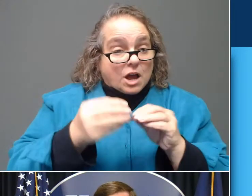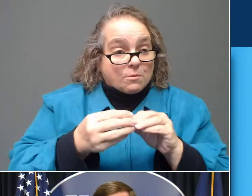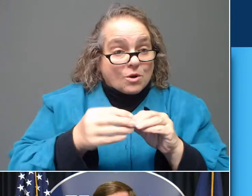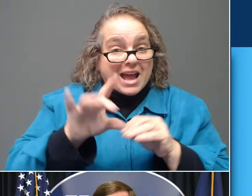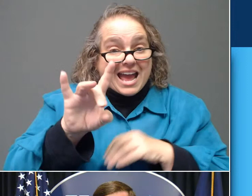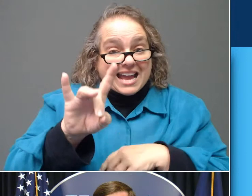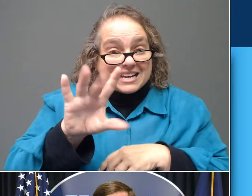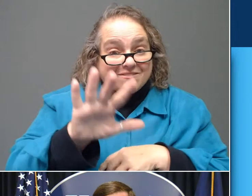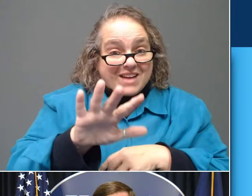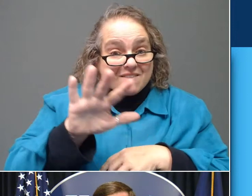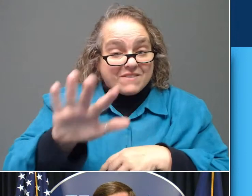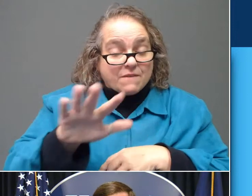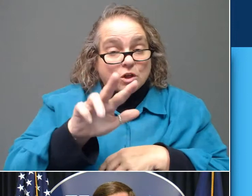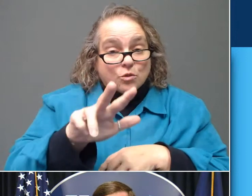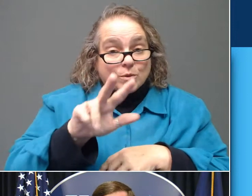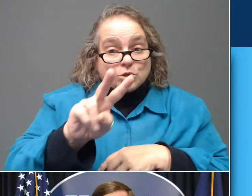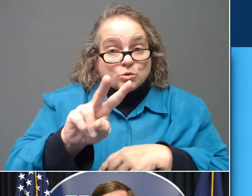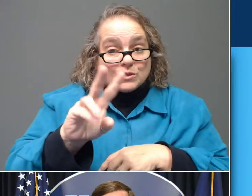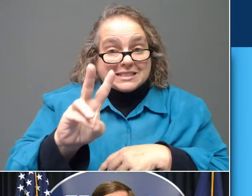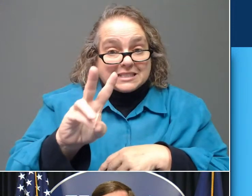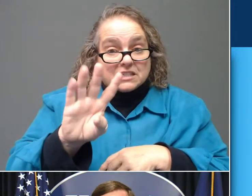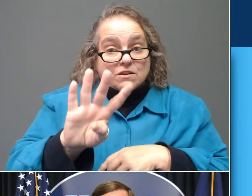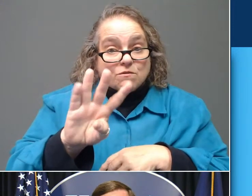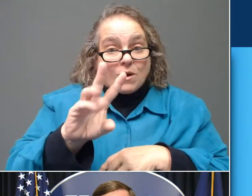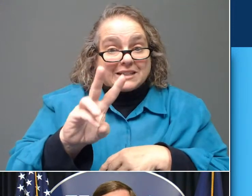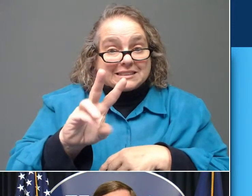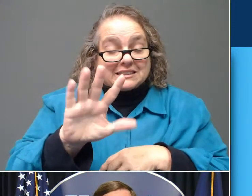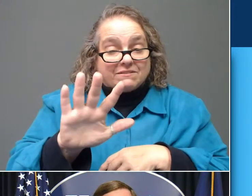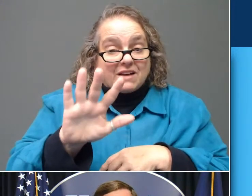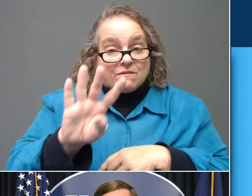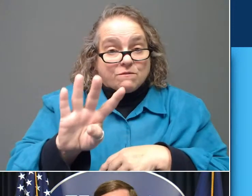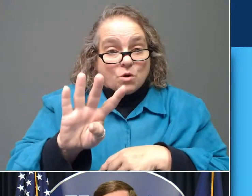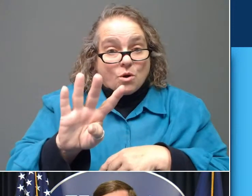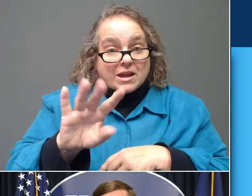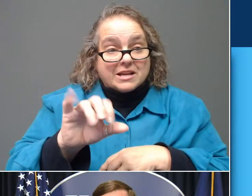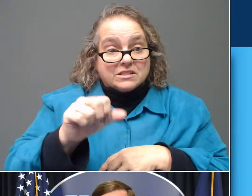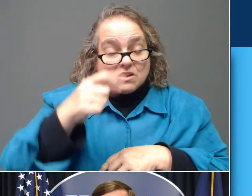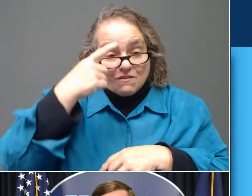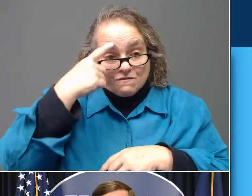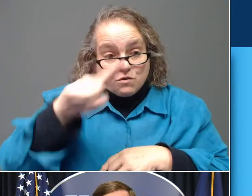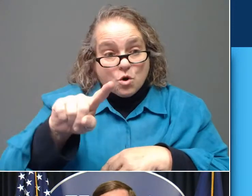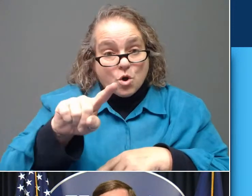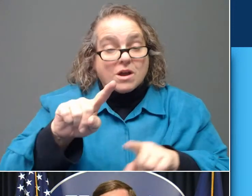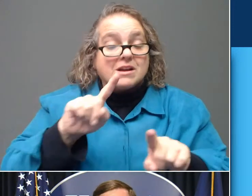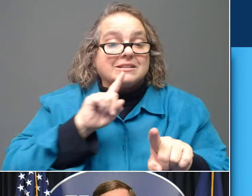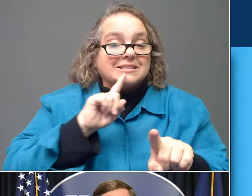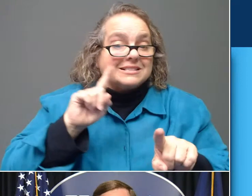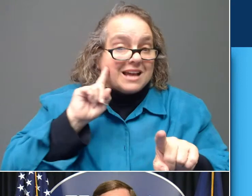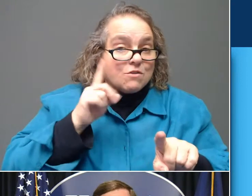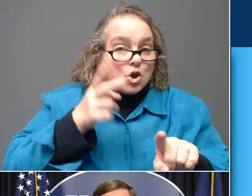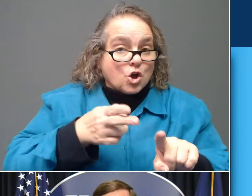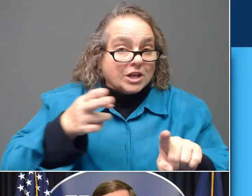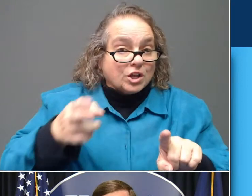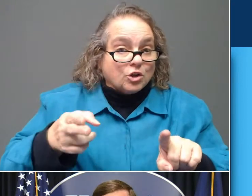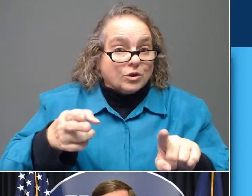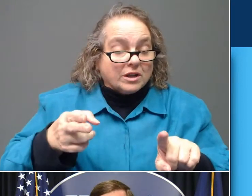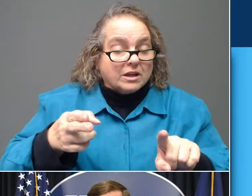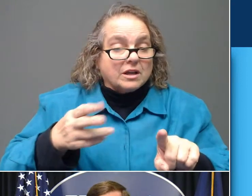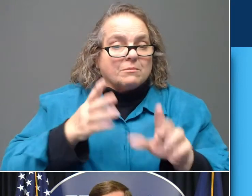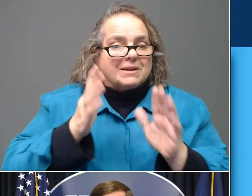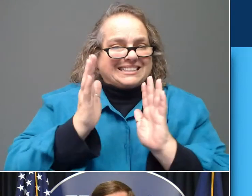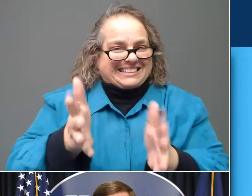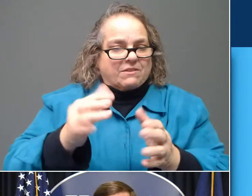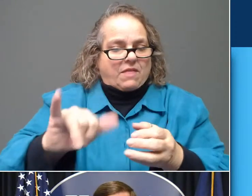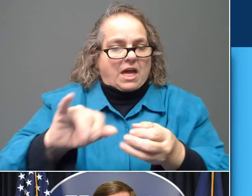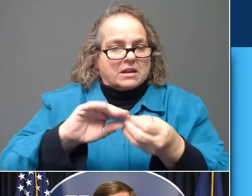855-326-4654 is for hearing impaired. please leave that number for those